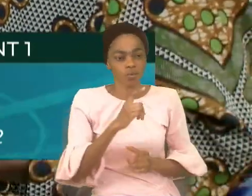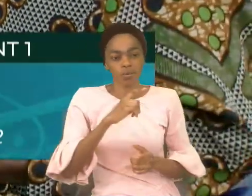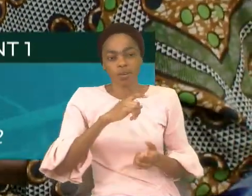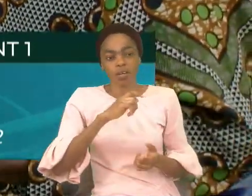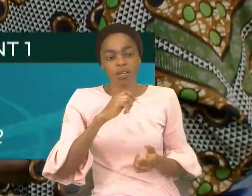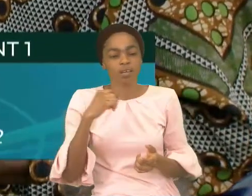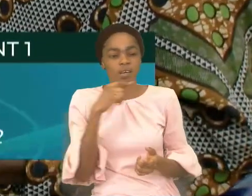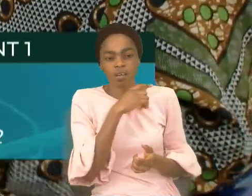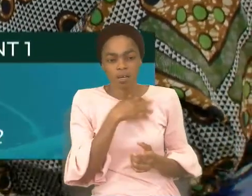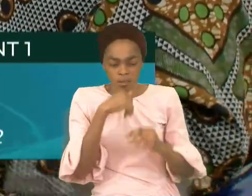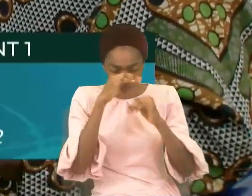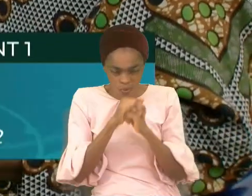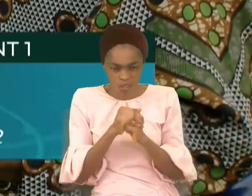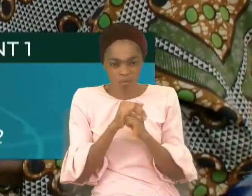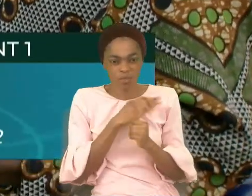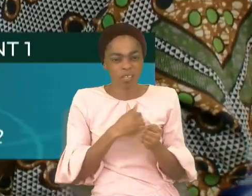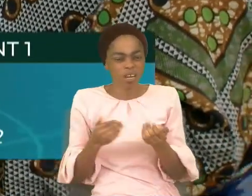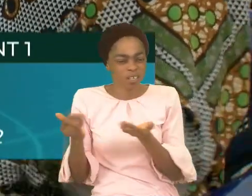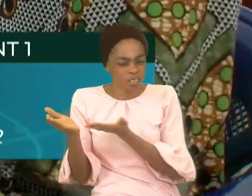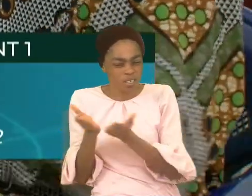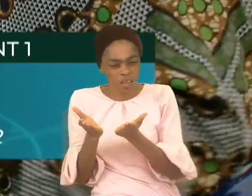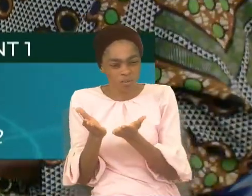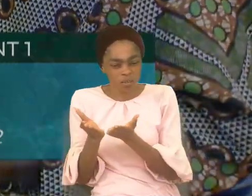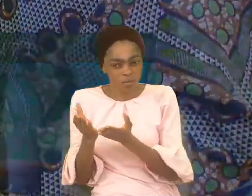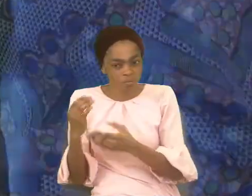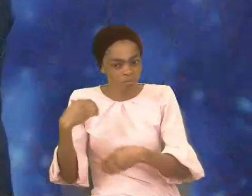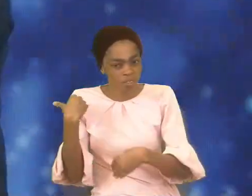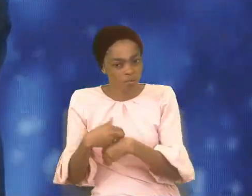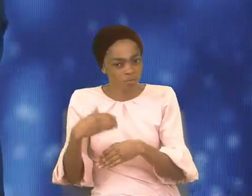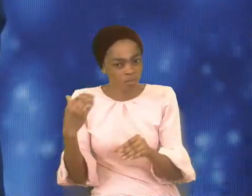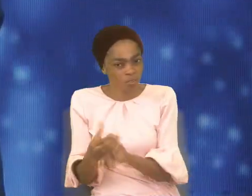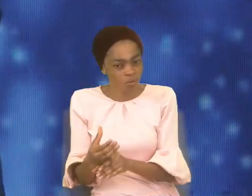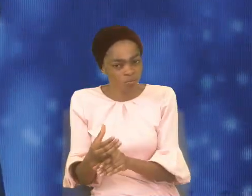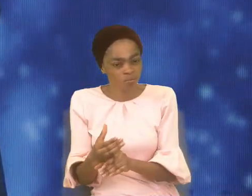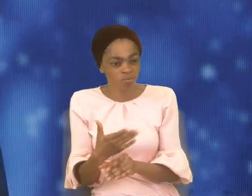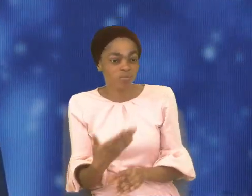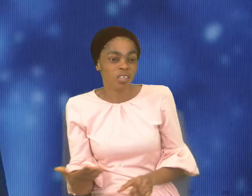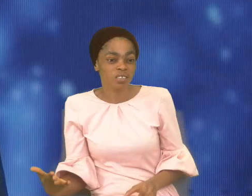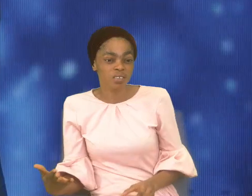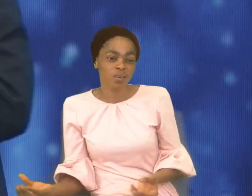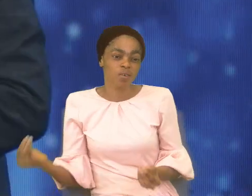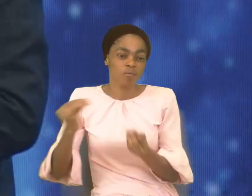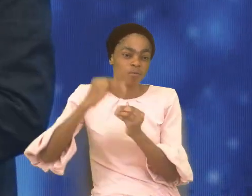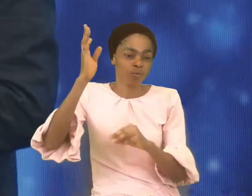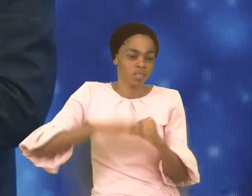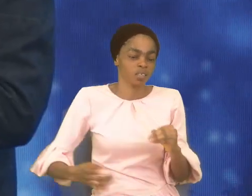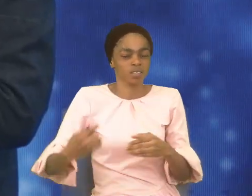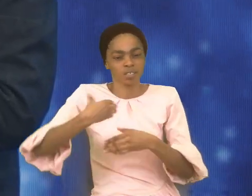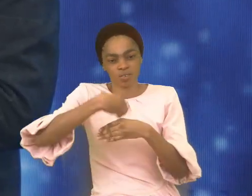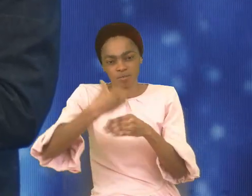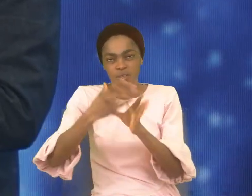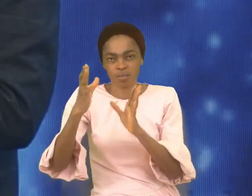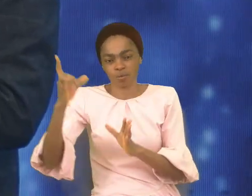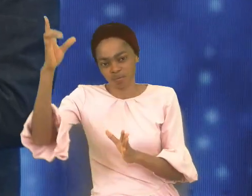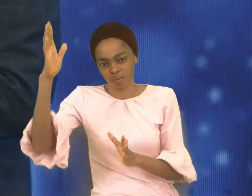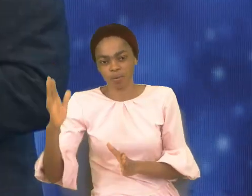than the Creator. They worship and serve the creatures more than